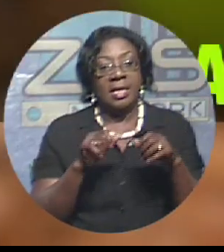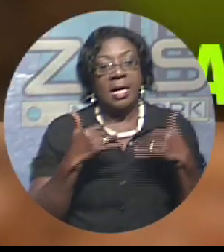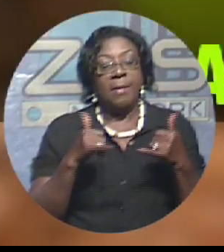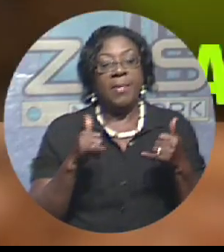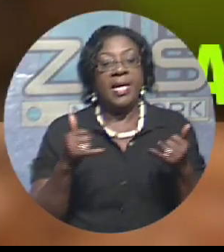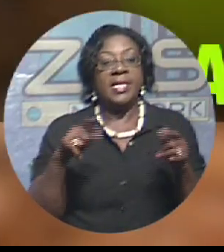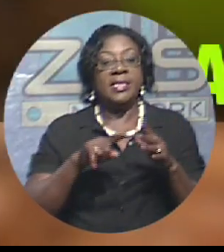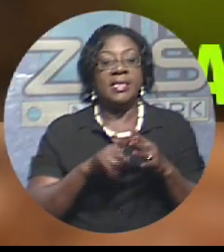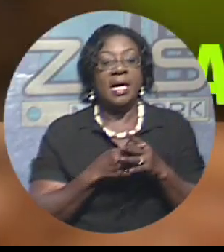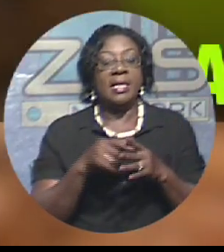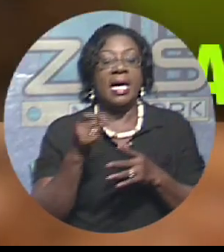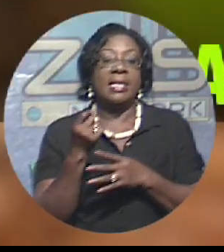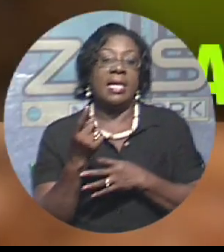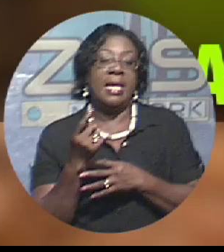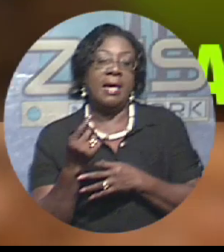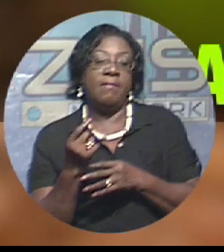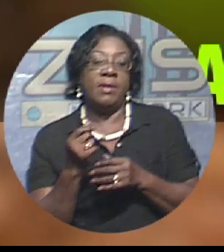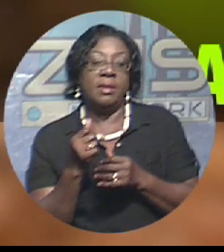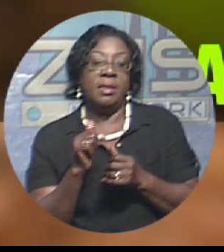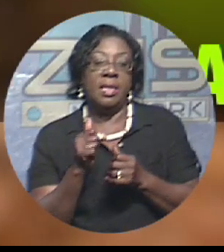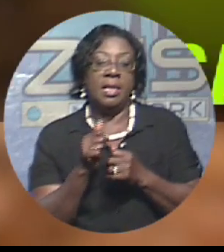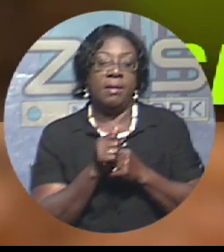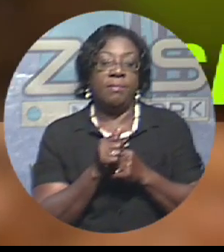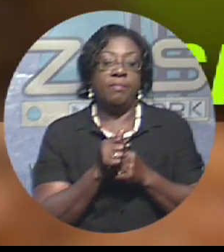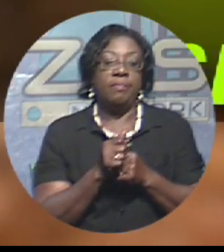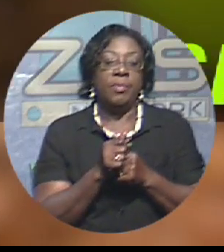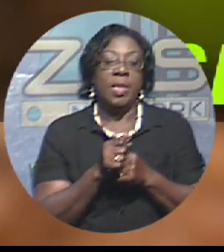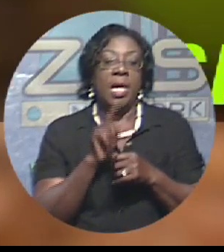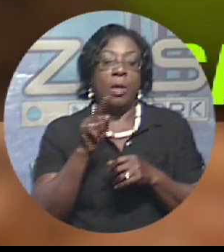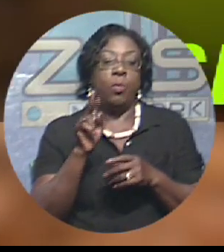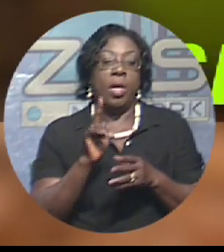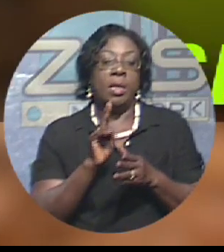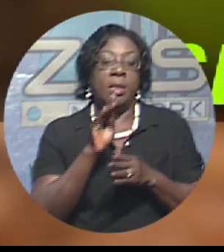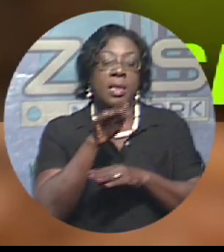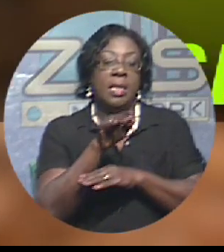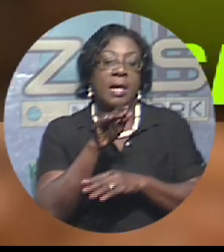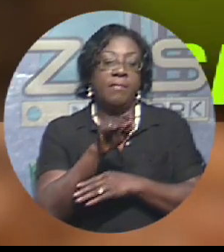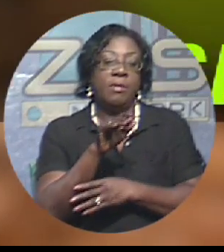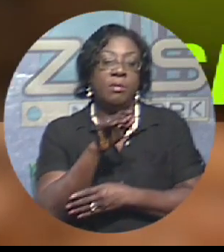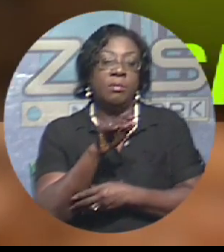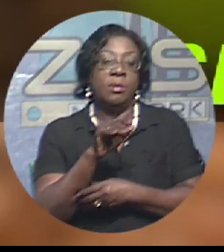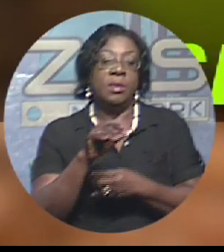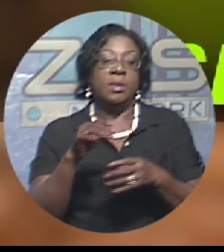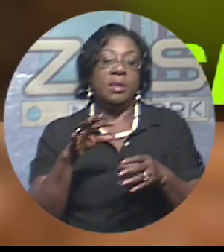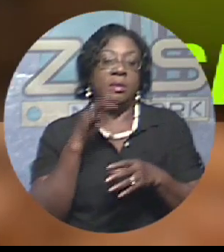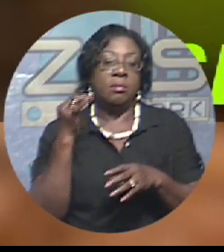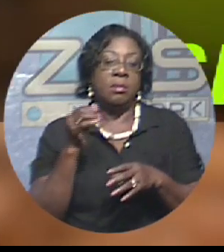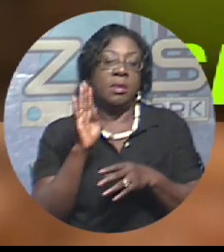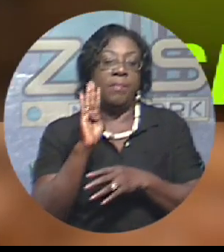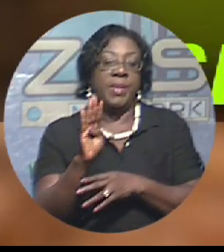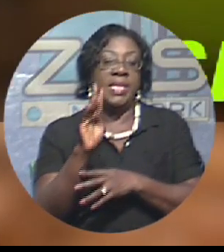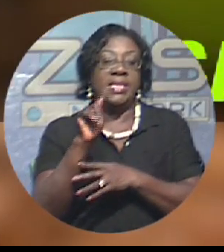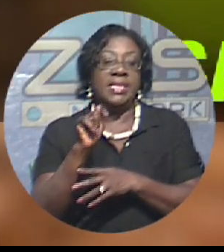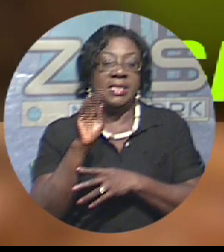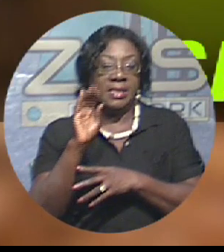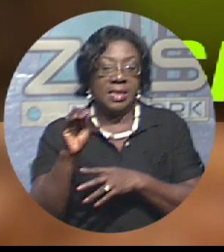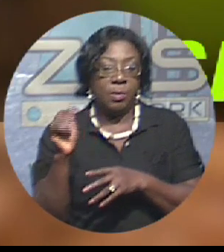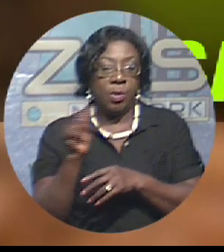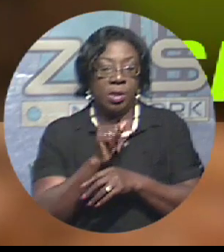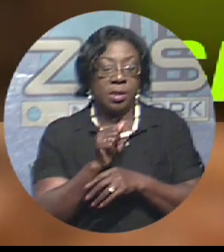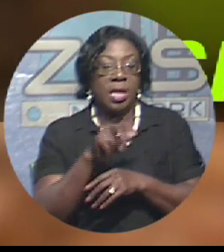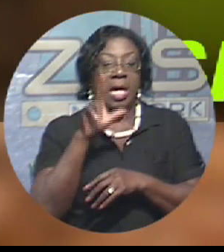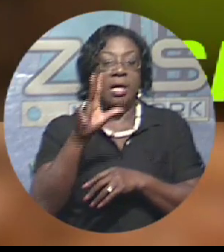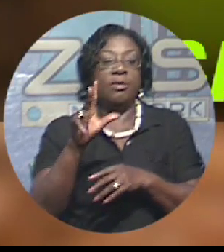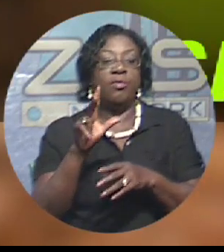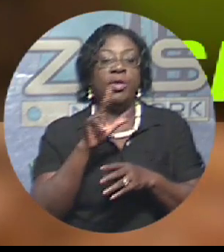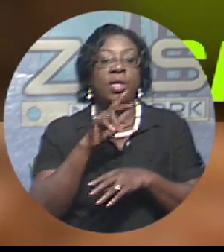with the Sunshine Auto Wildcats and Bomber G Operators. At 1 p.m., the Commando Security Truckers will take on the BTC Elite Warriors. The 3